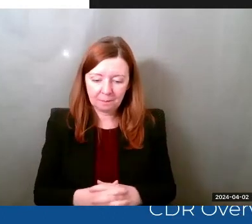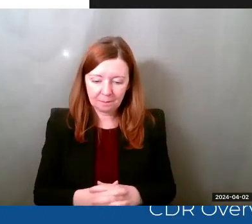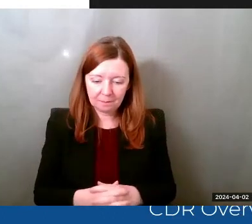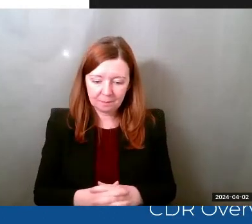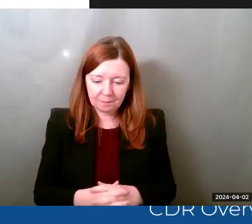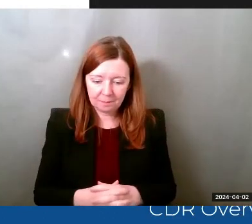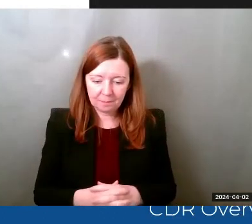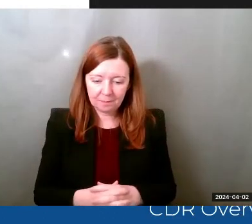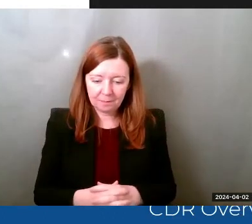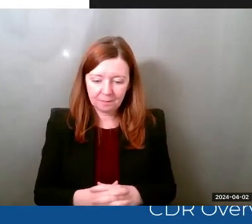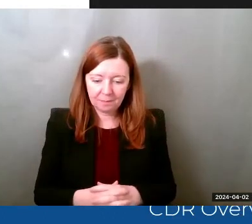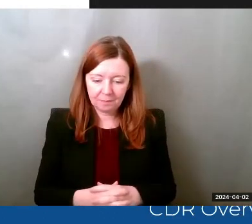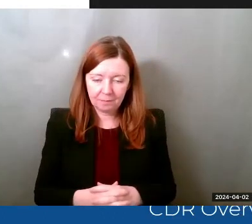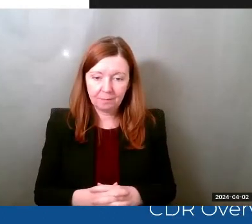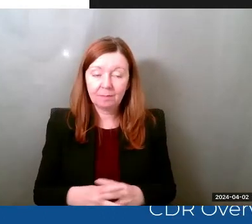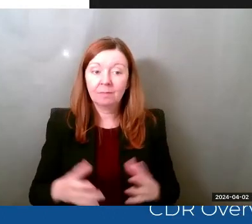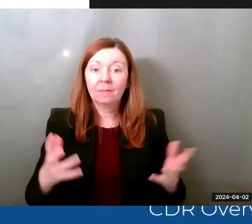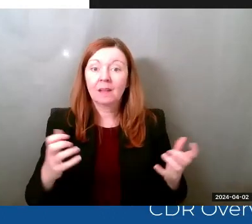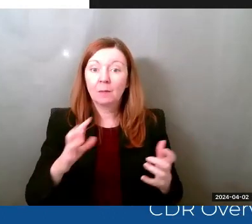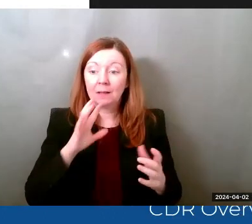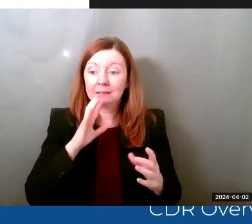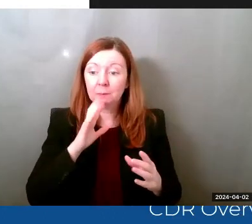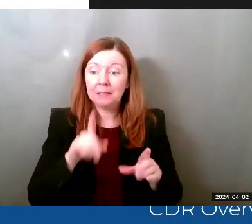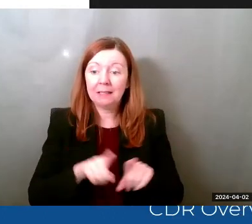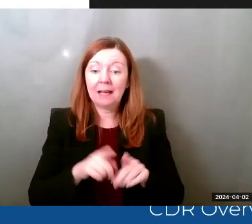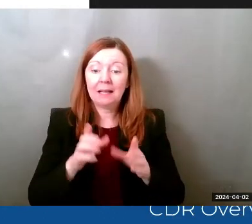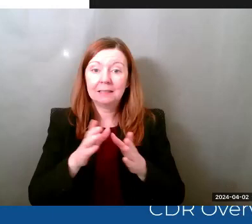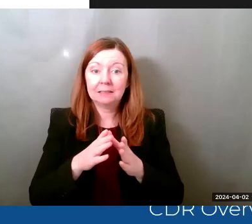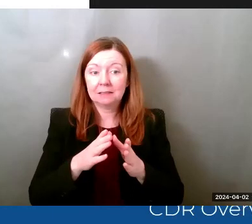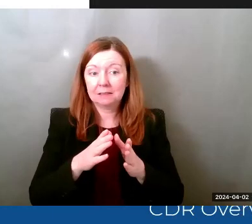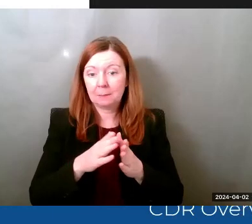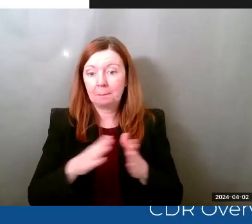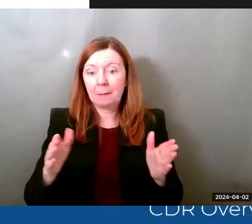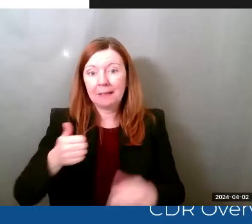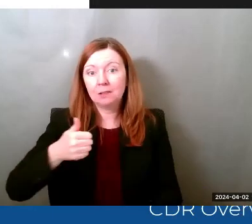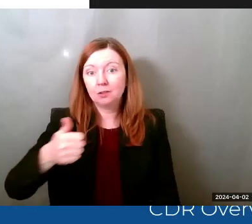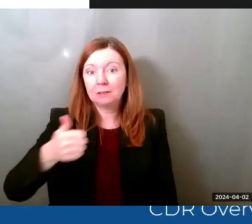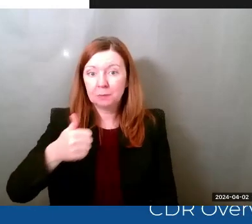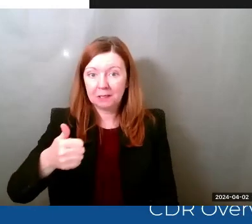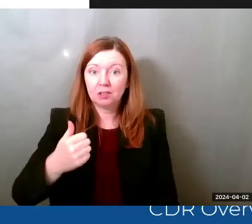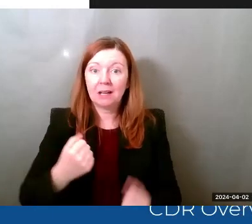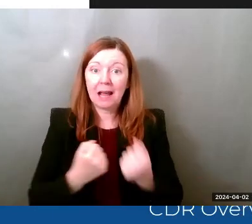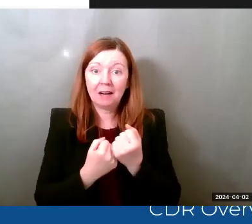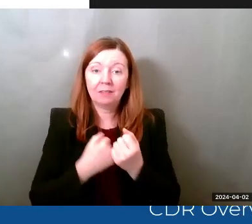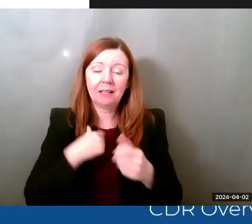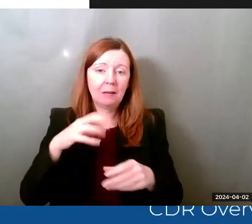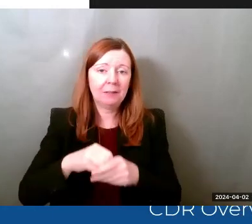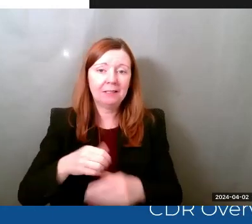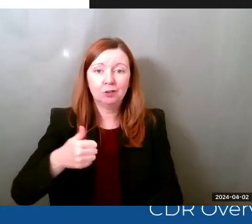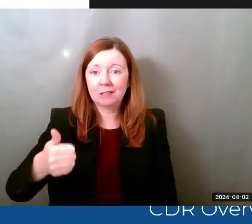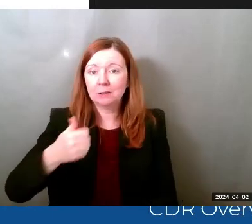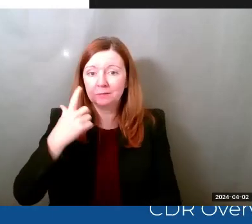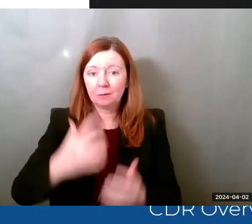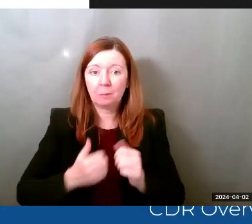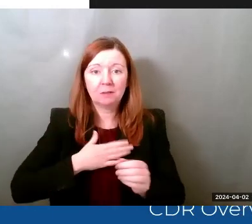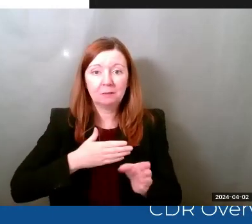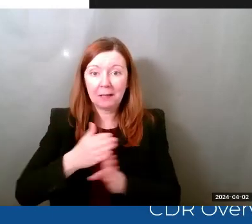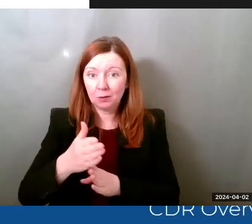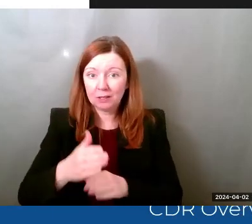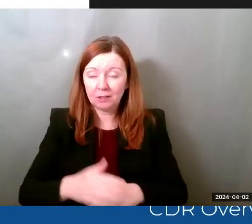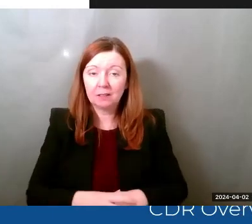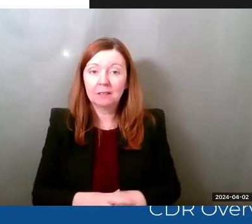So I want to speak as a public transit advocate. I've been in transportation for most of my